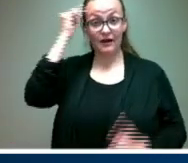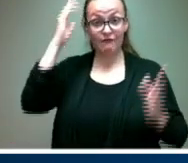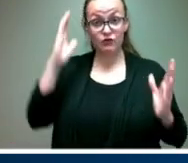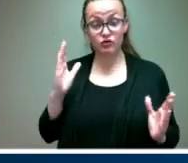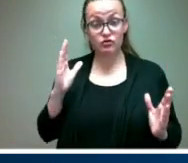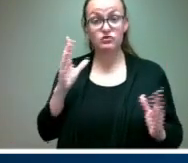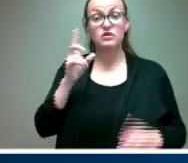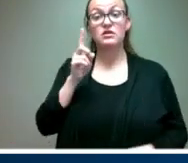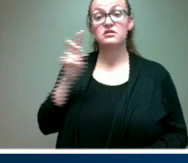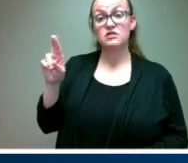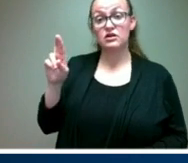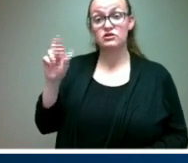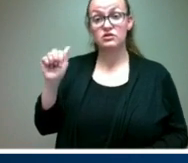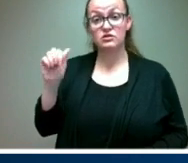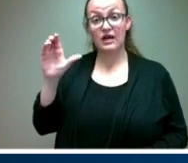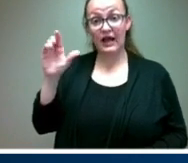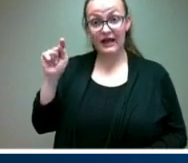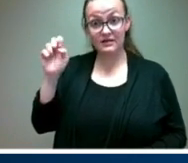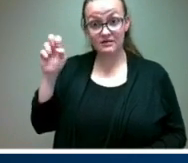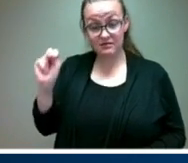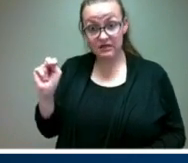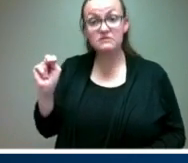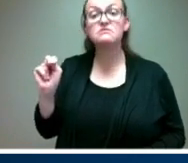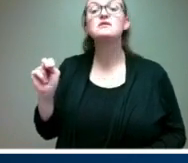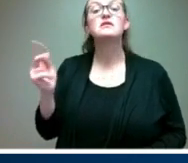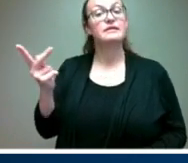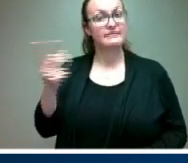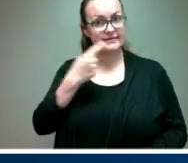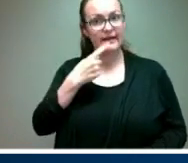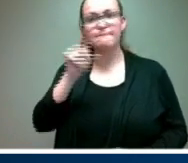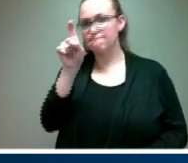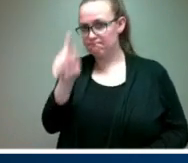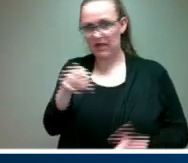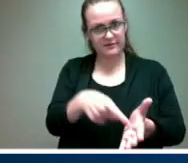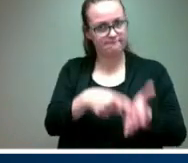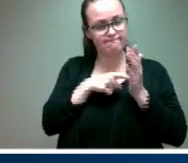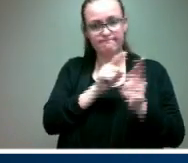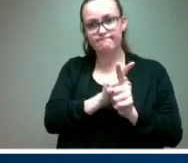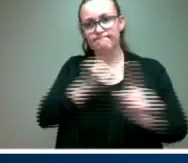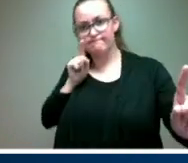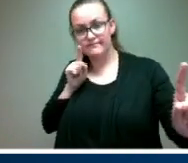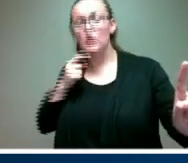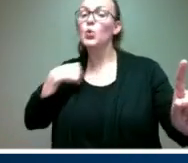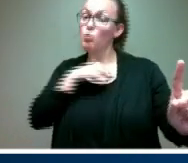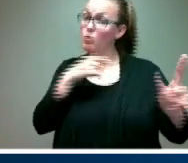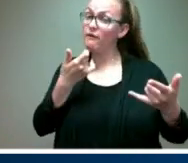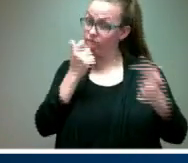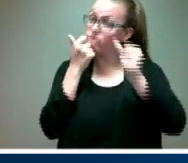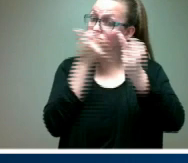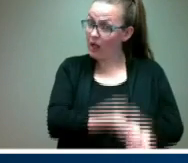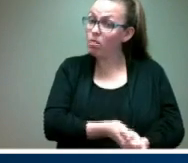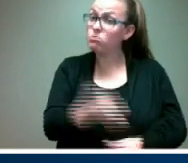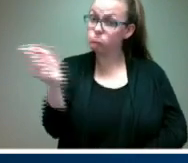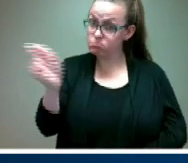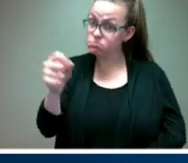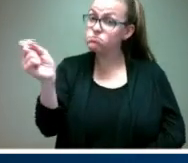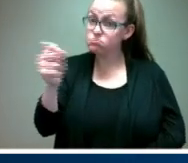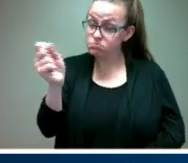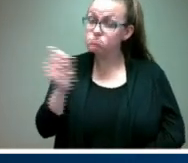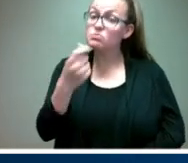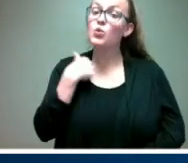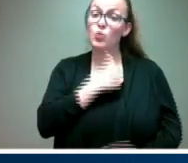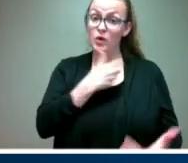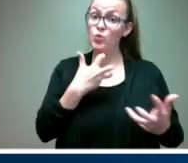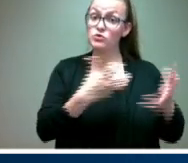stated. We're making sure we are practicing social distancing, all of those measures that we want to make sure that we're modeling